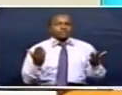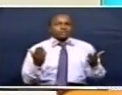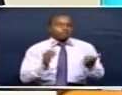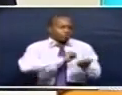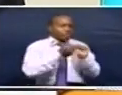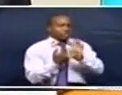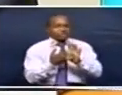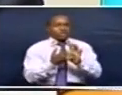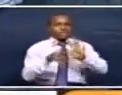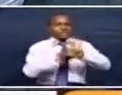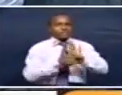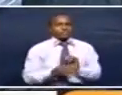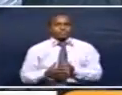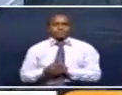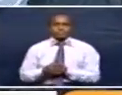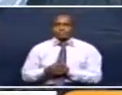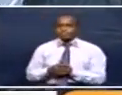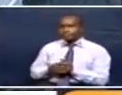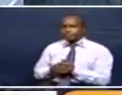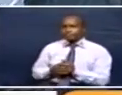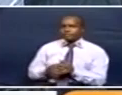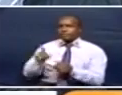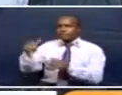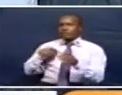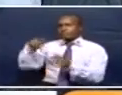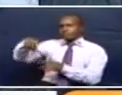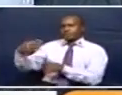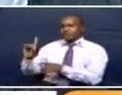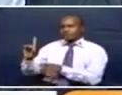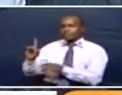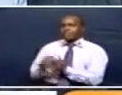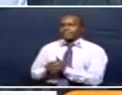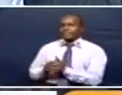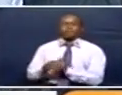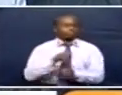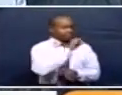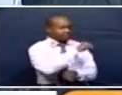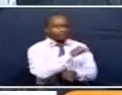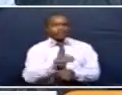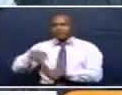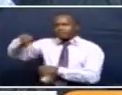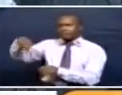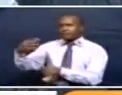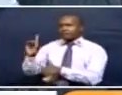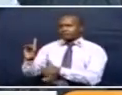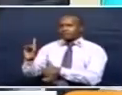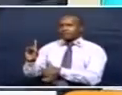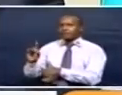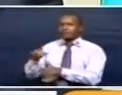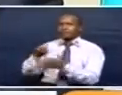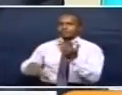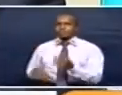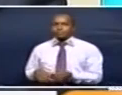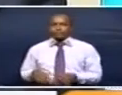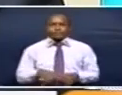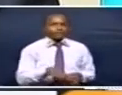to negativity. Yeah, it's like, you know, you have a PhD, right? Yes, I do. Okay, so the definition of PhD to Kenyans? It's pull him down,